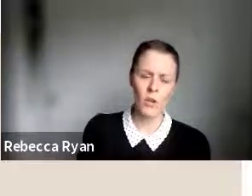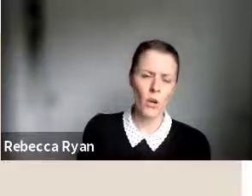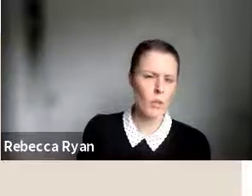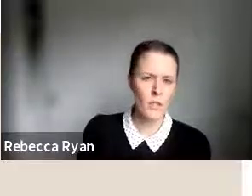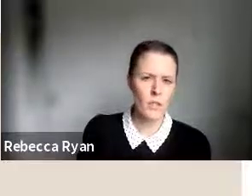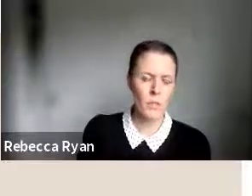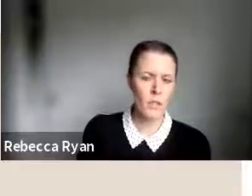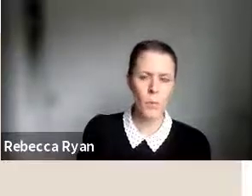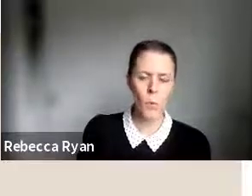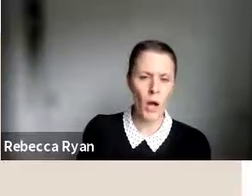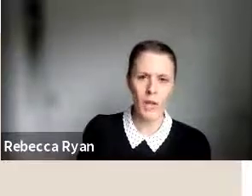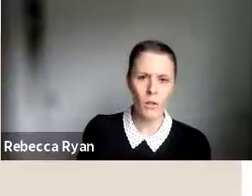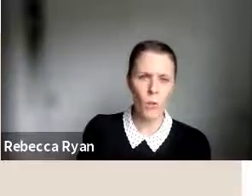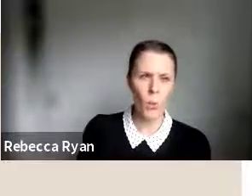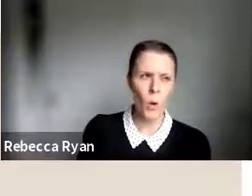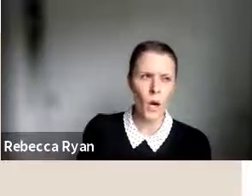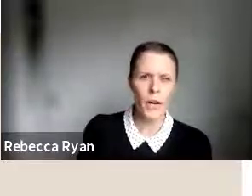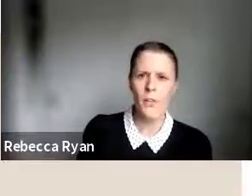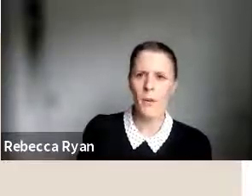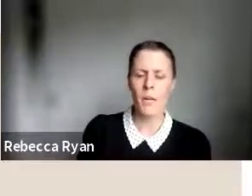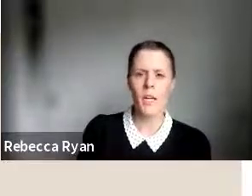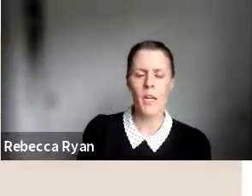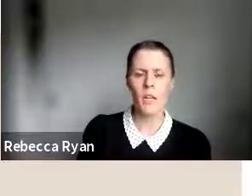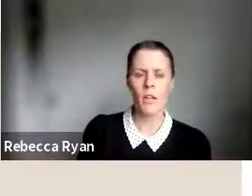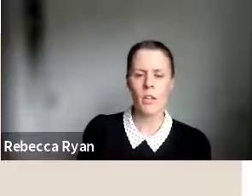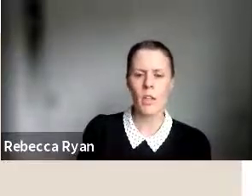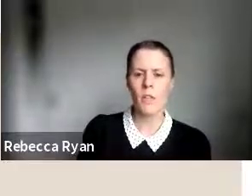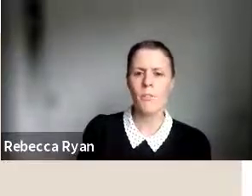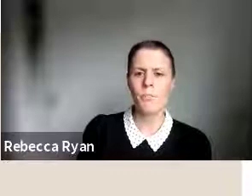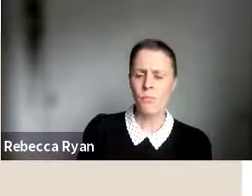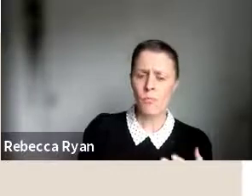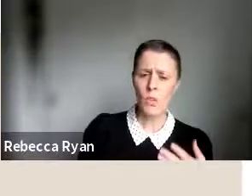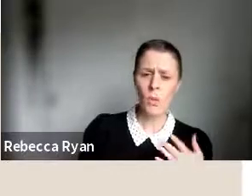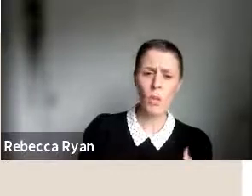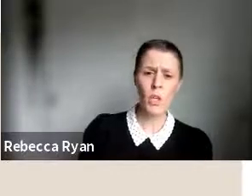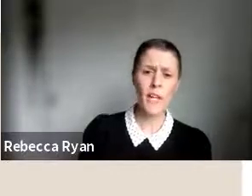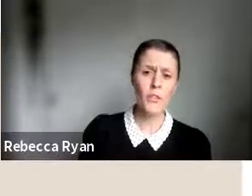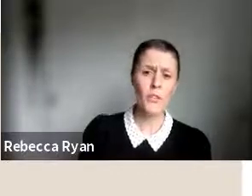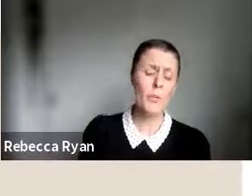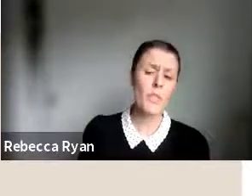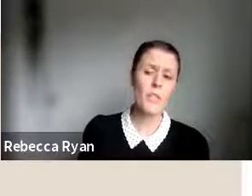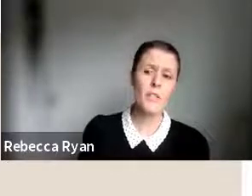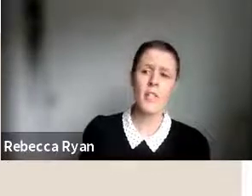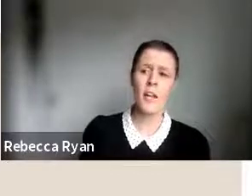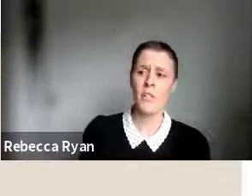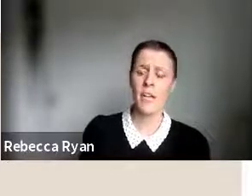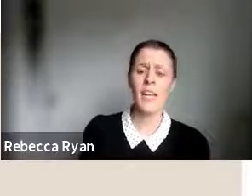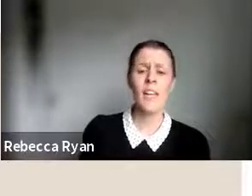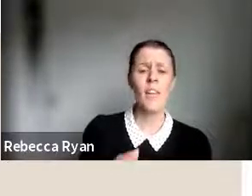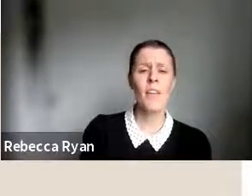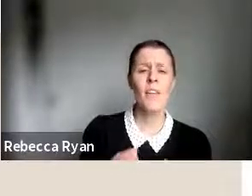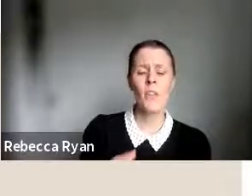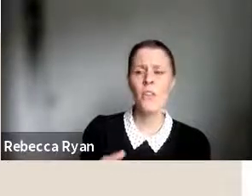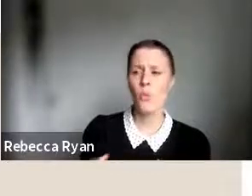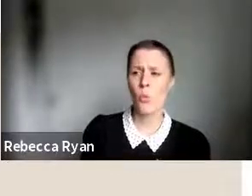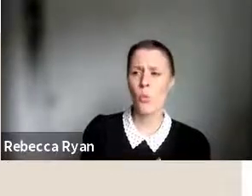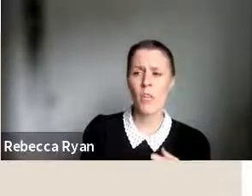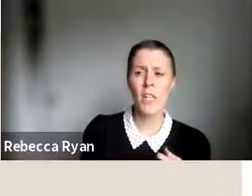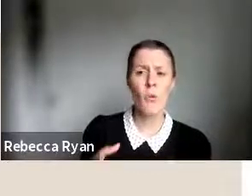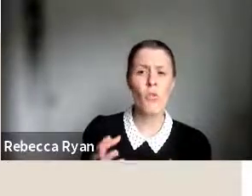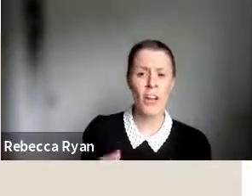signal? Like for only 6 people, why are they being alerted? Well, analysis from CDC and FDA, they found